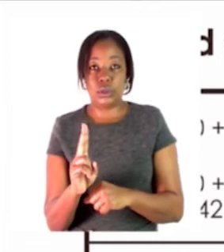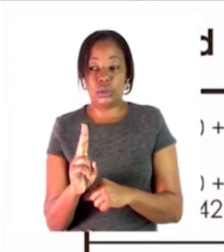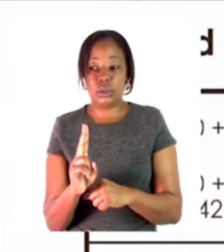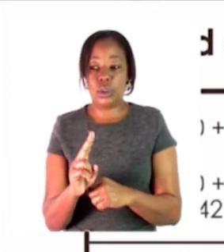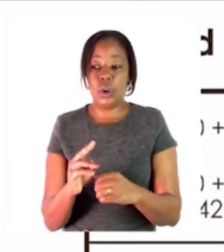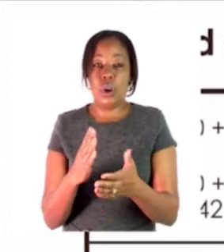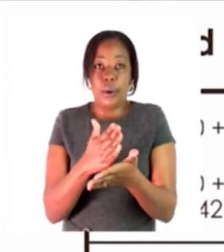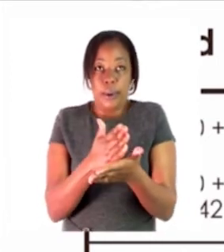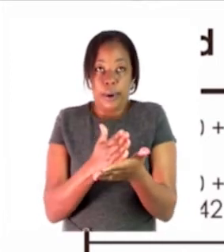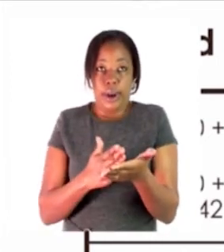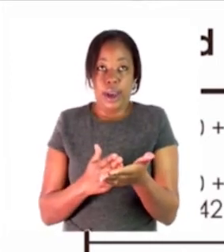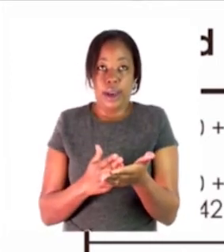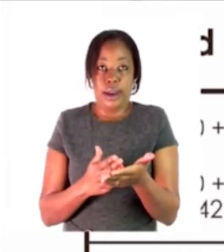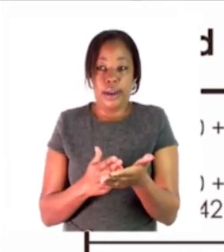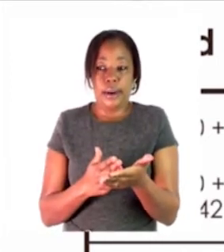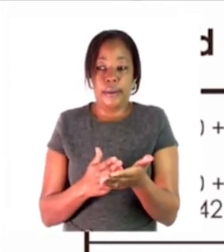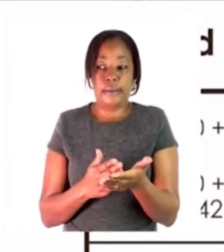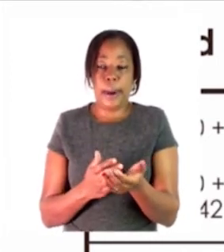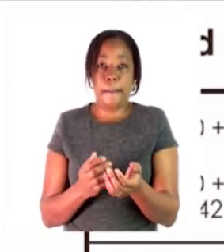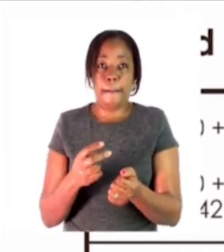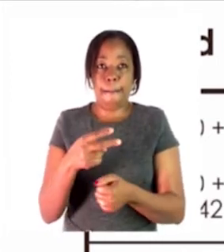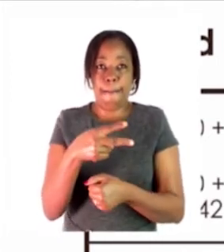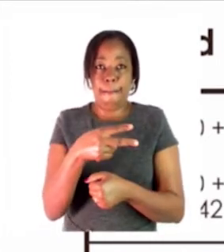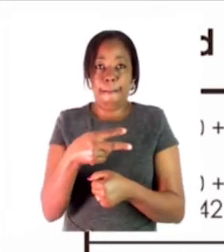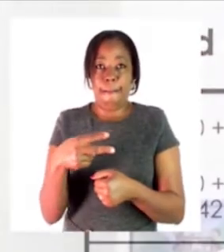on the chalkboard how we can get that one.